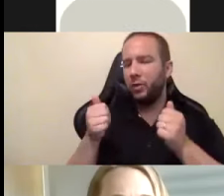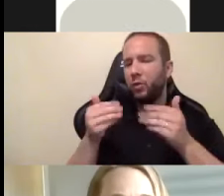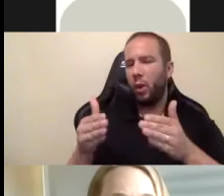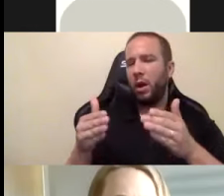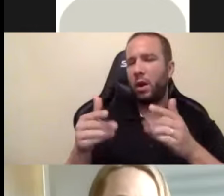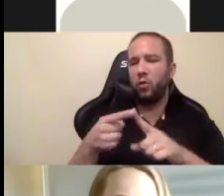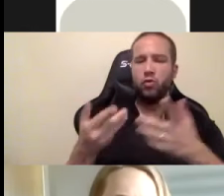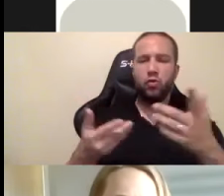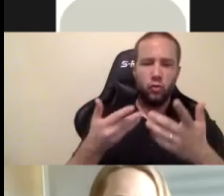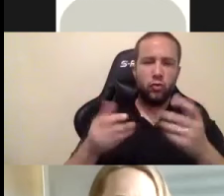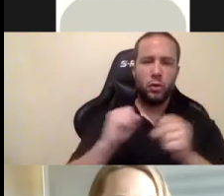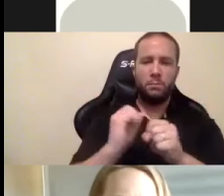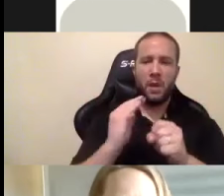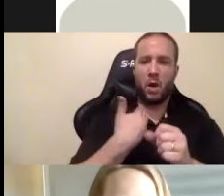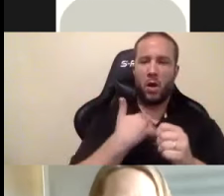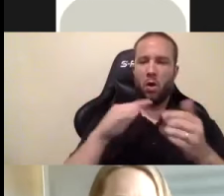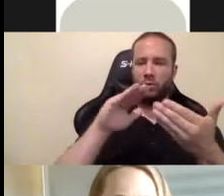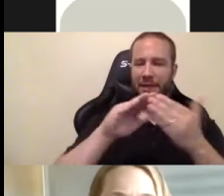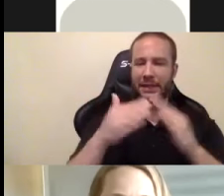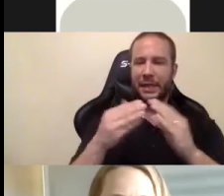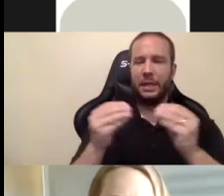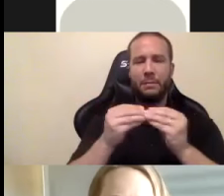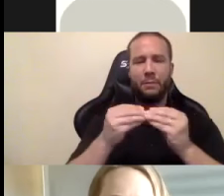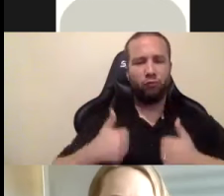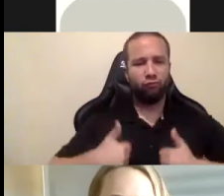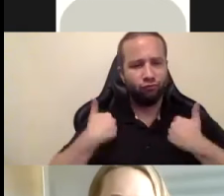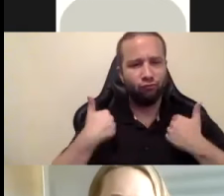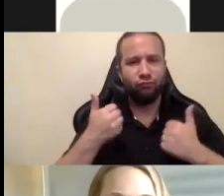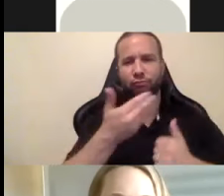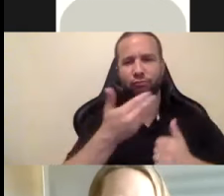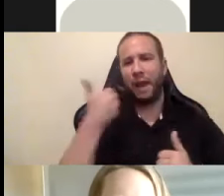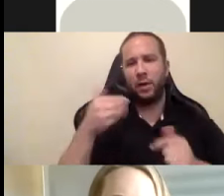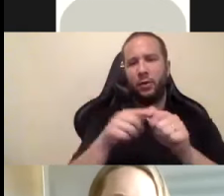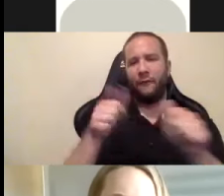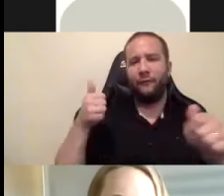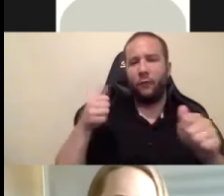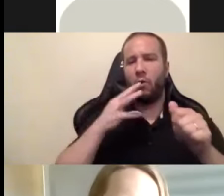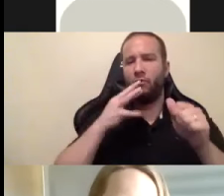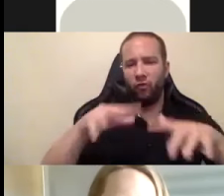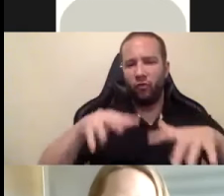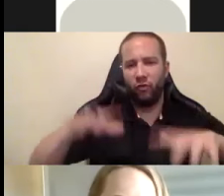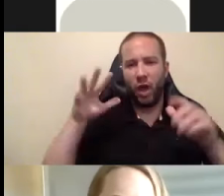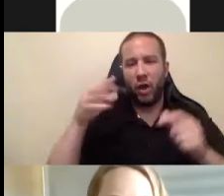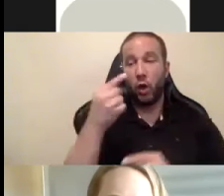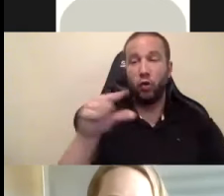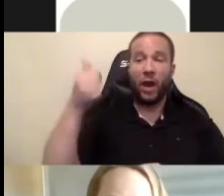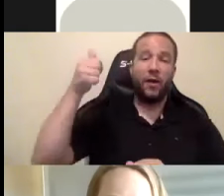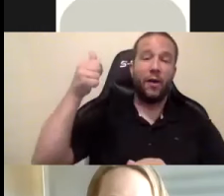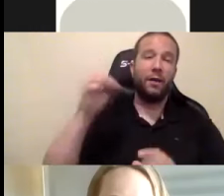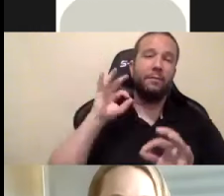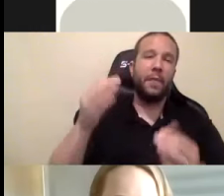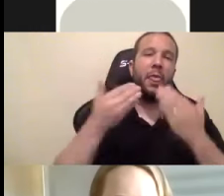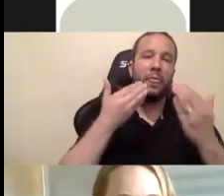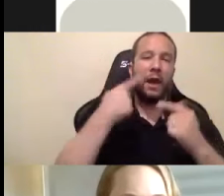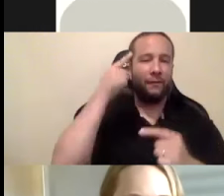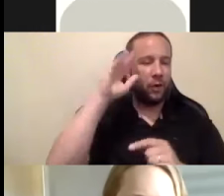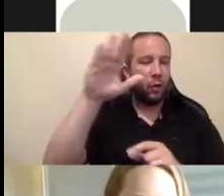our region as resilient as possible and stronger and greener. So thank you all for coming.